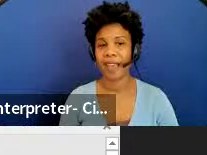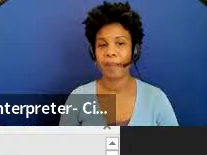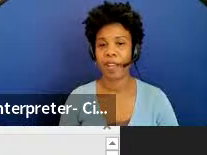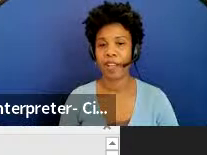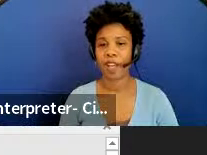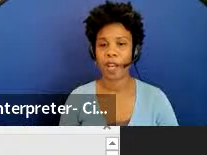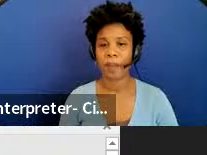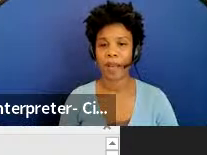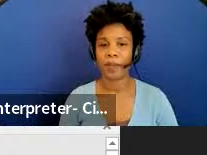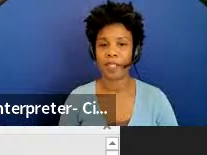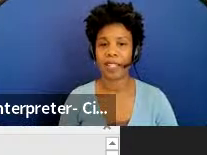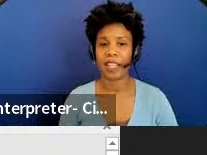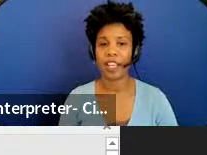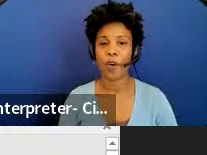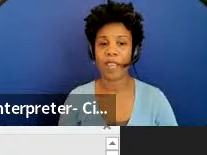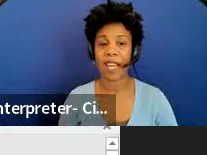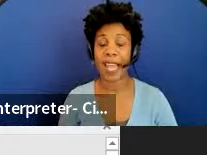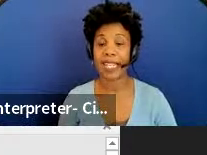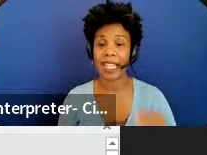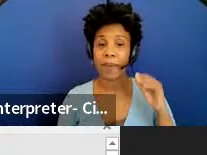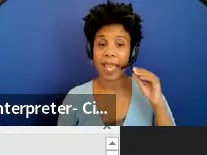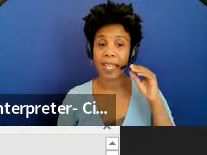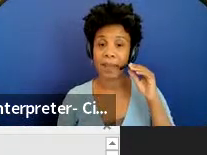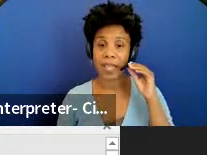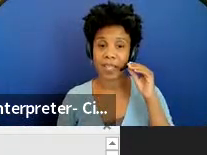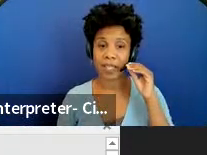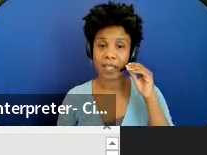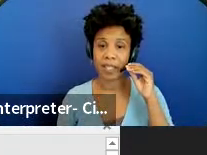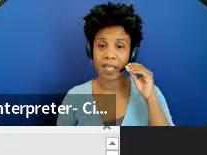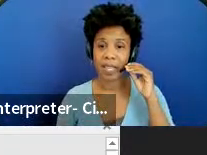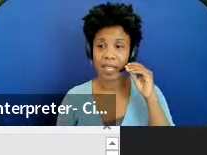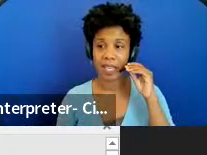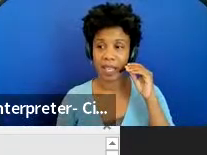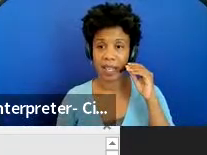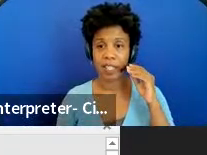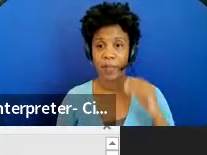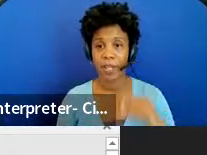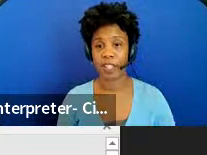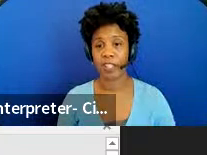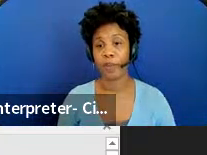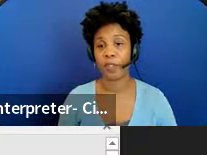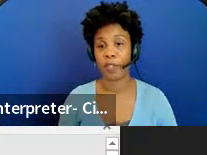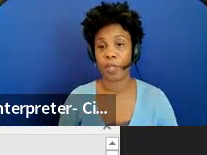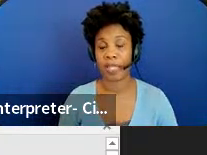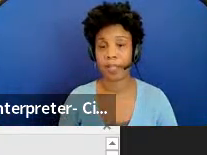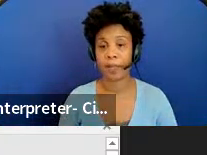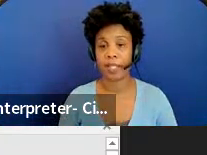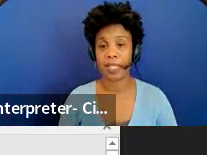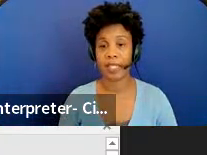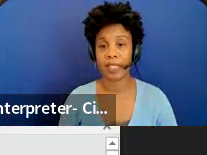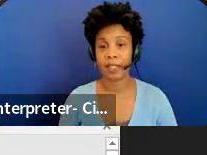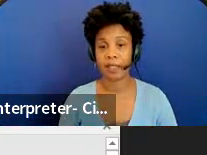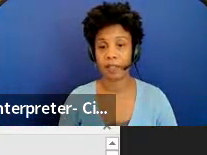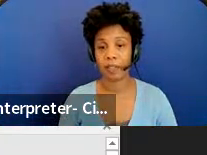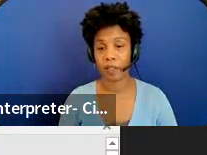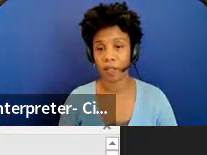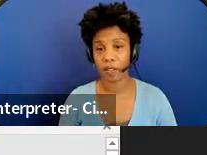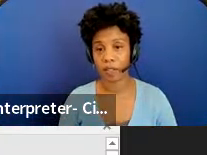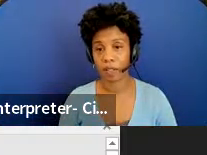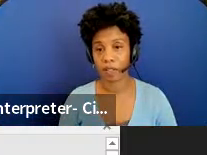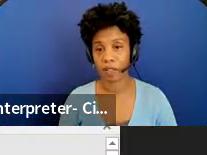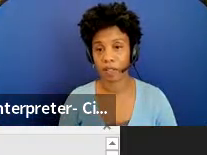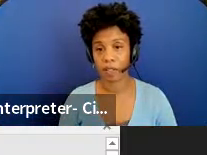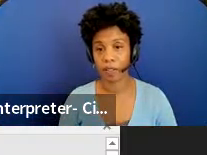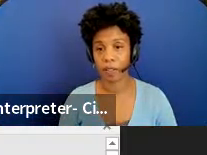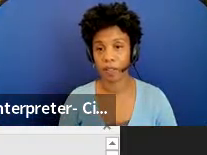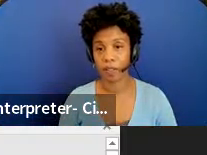Okay, I'm here to talk about the COVID-19 pandemic and experience of persons with disabilities.